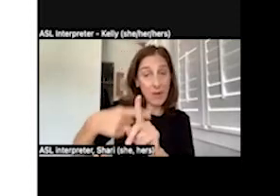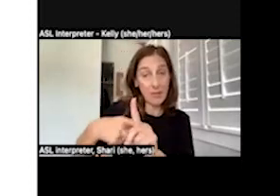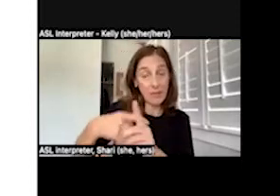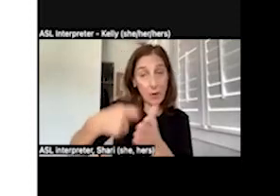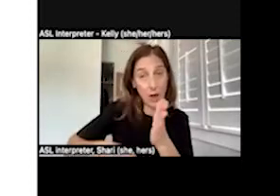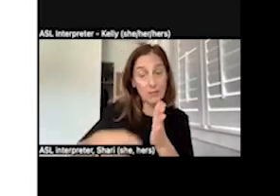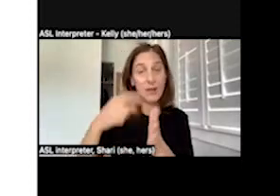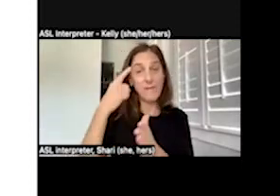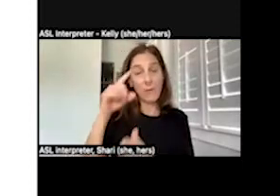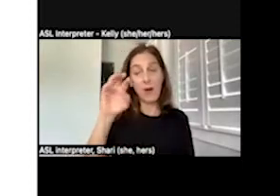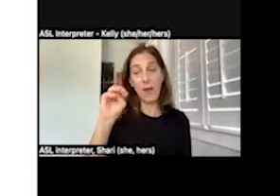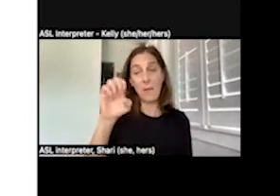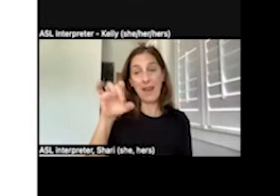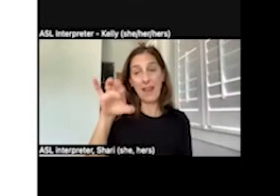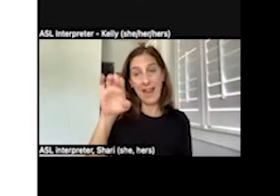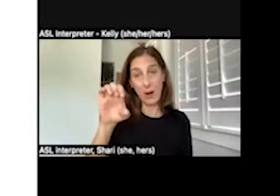Medicare premium.